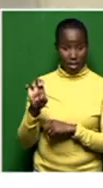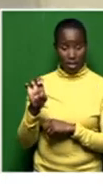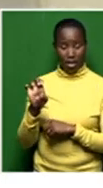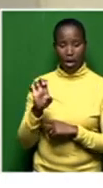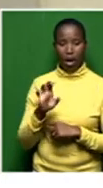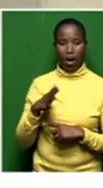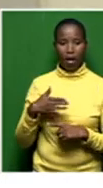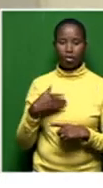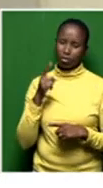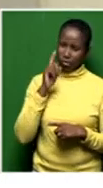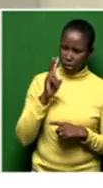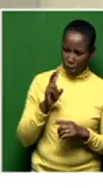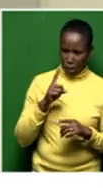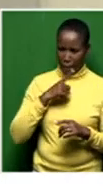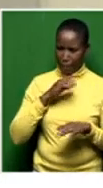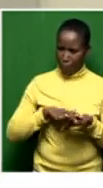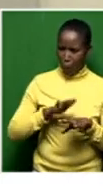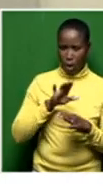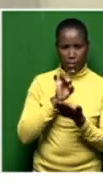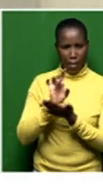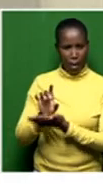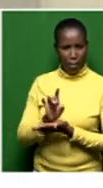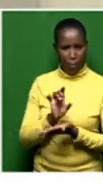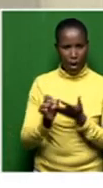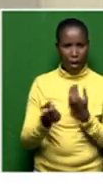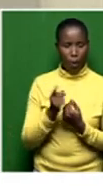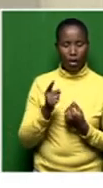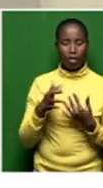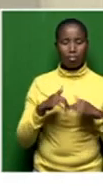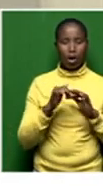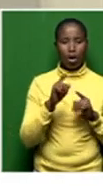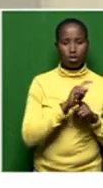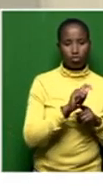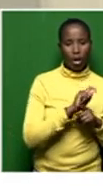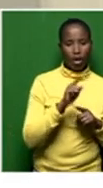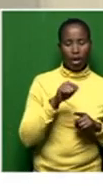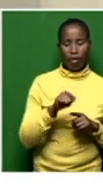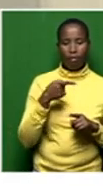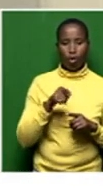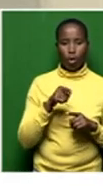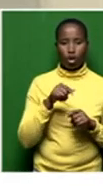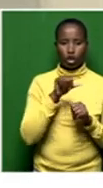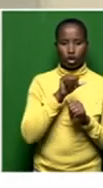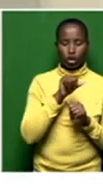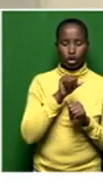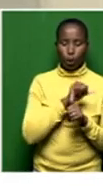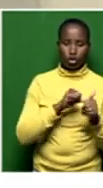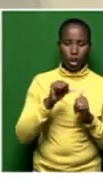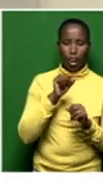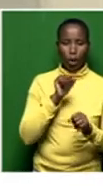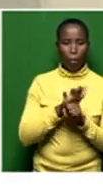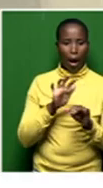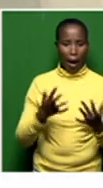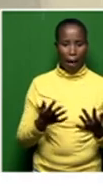more retrenchments. And we put together this training layoff scheme sort of social plan compact, where the understanding was